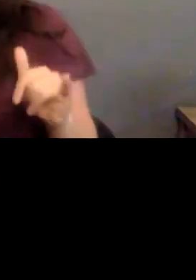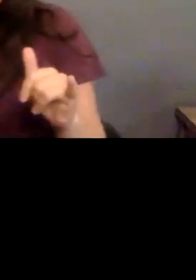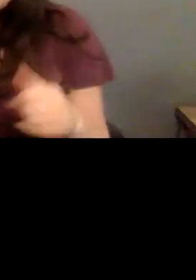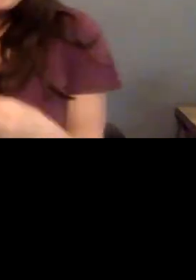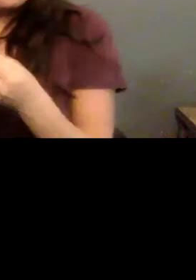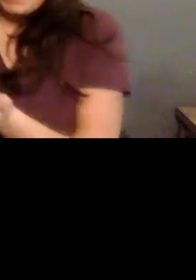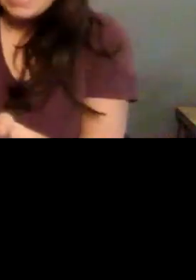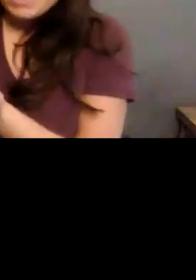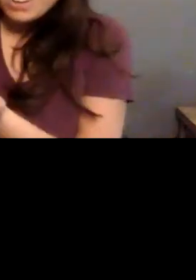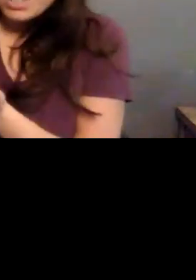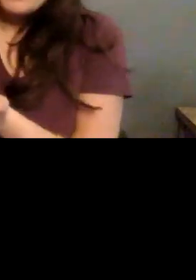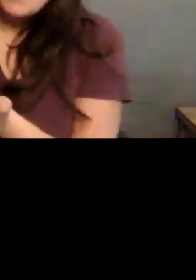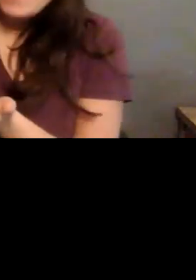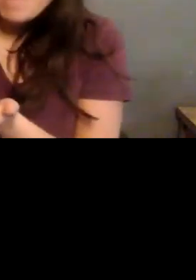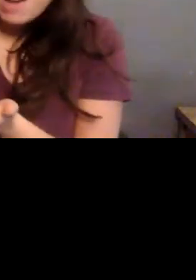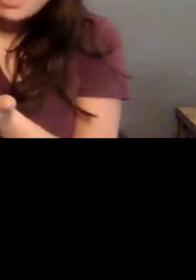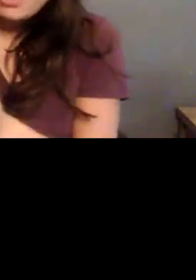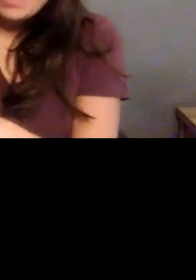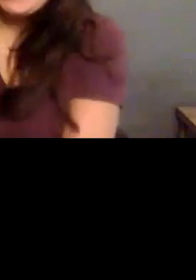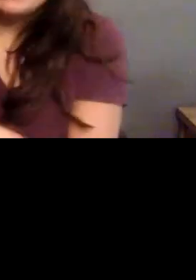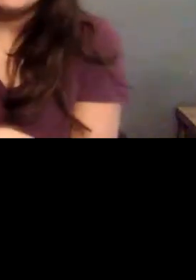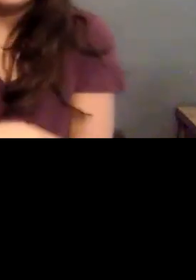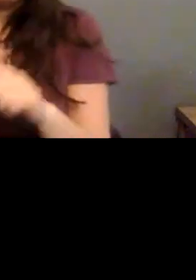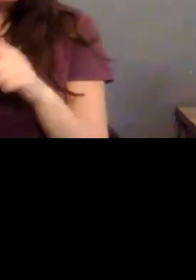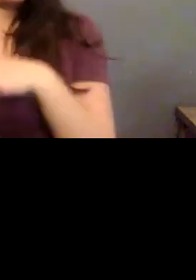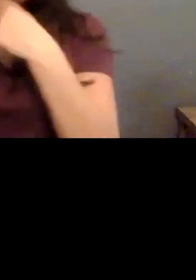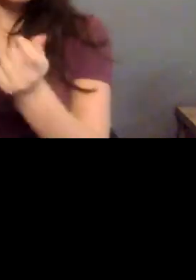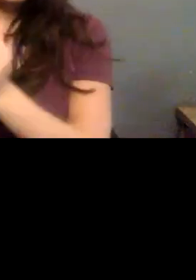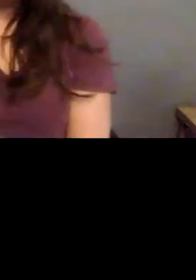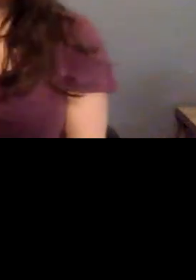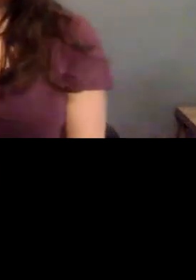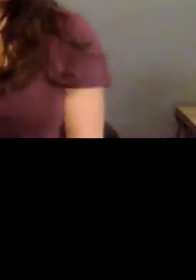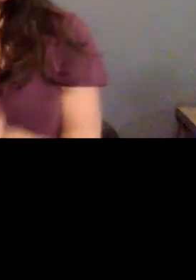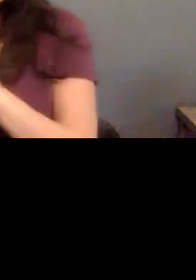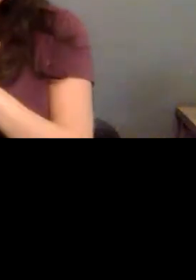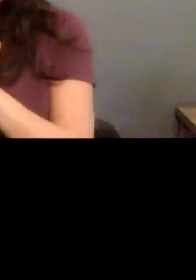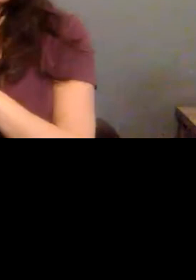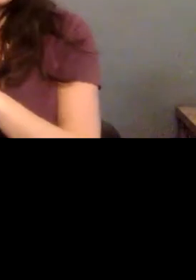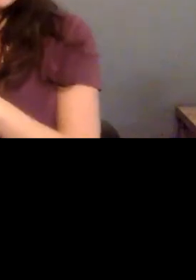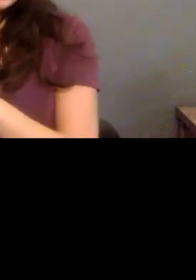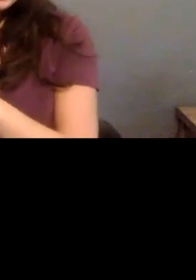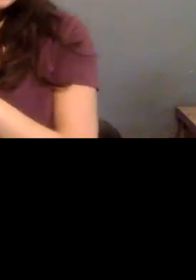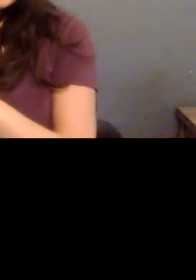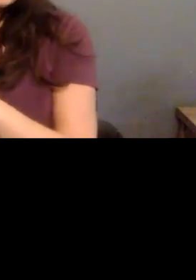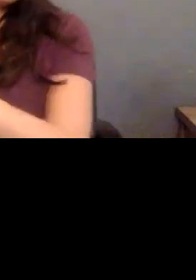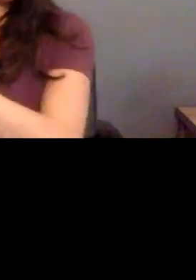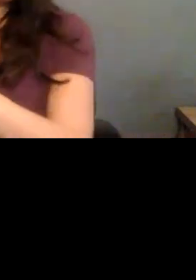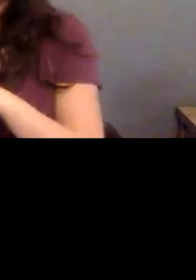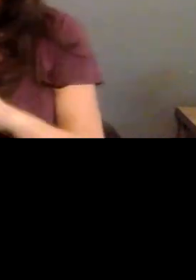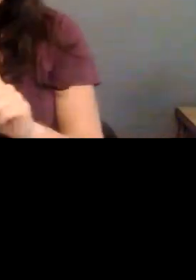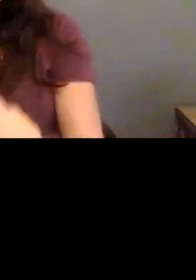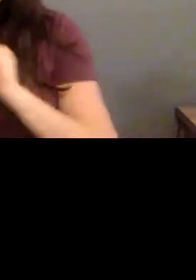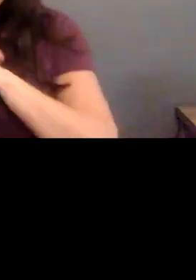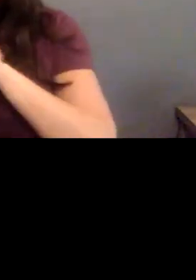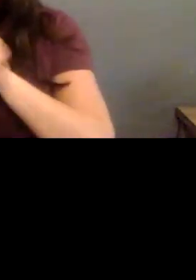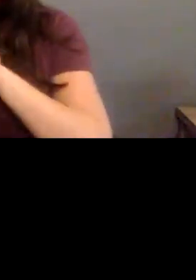intervention to them. So far, what I have seen with CBT-TS, how it's been implemented, it has been through advertising. Because